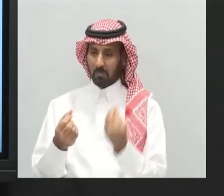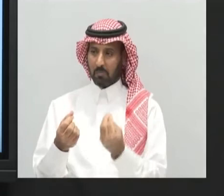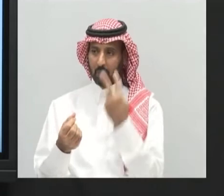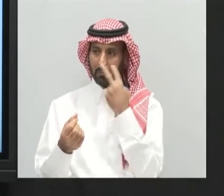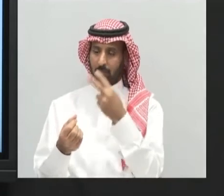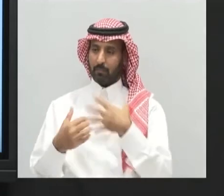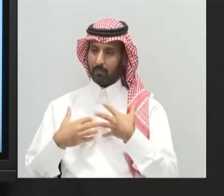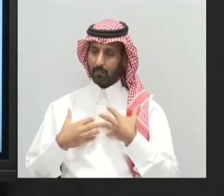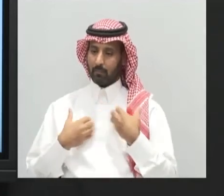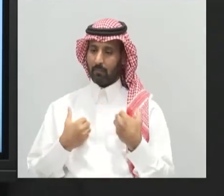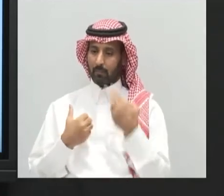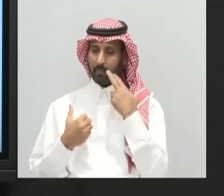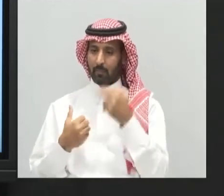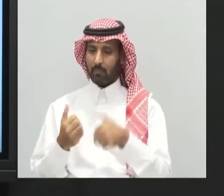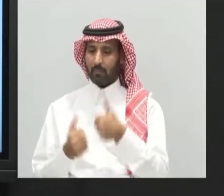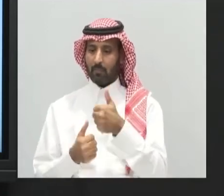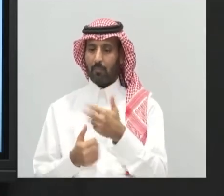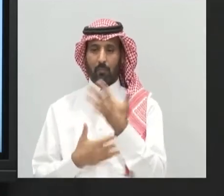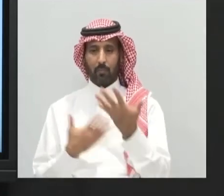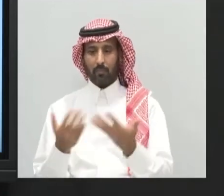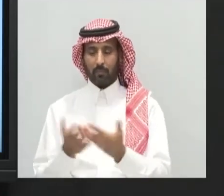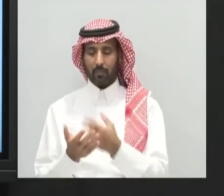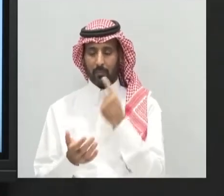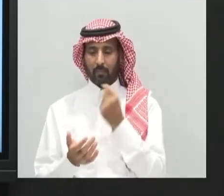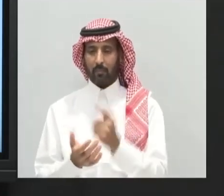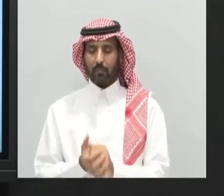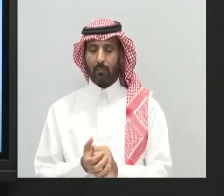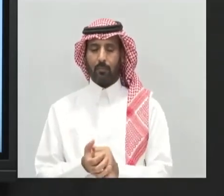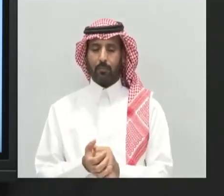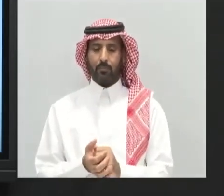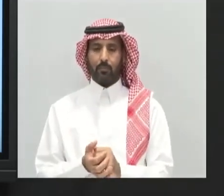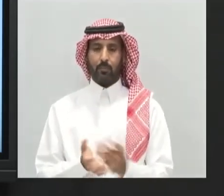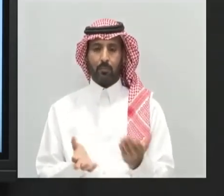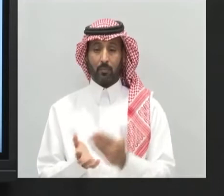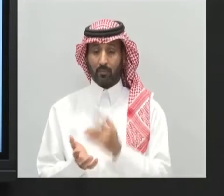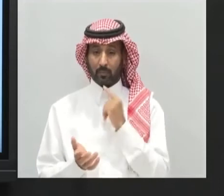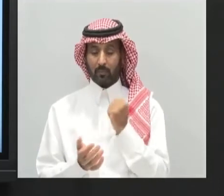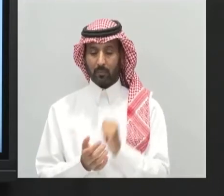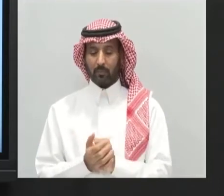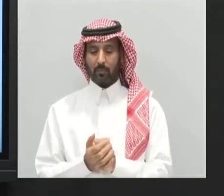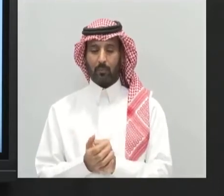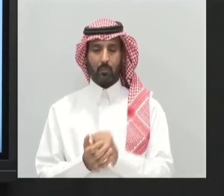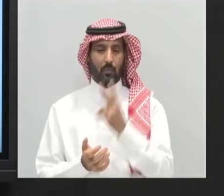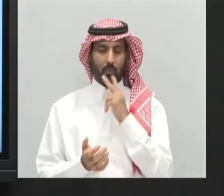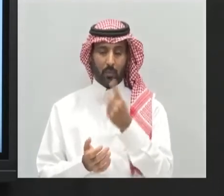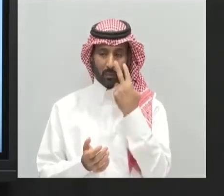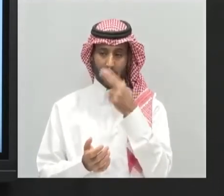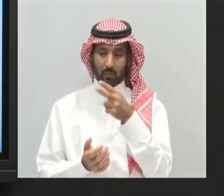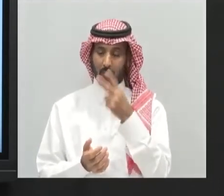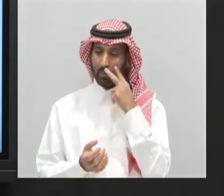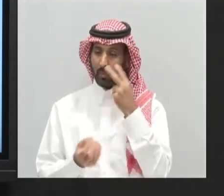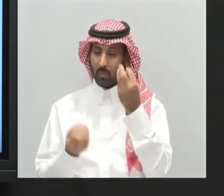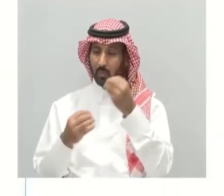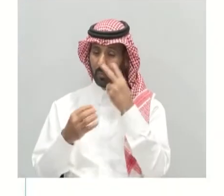course one of the good things that people usually remember. So here you go. Whether seeing a